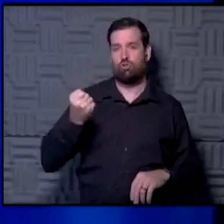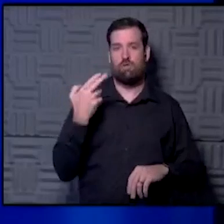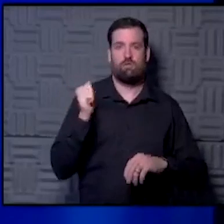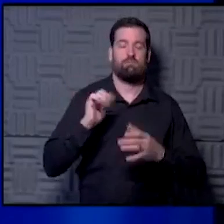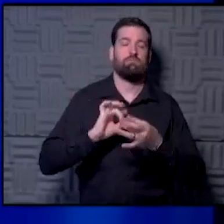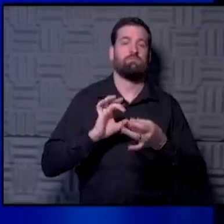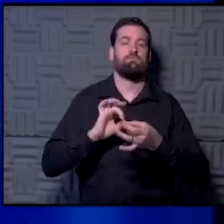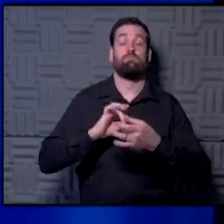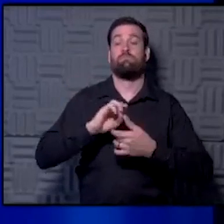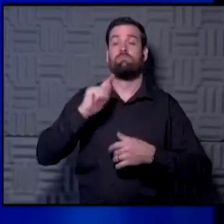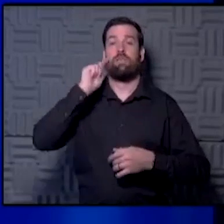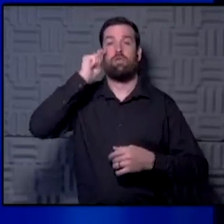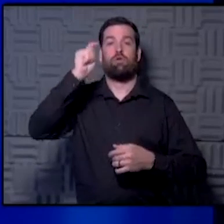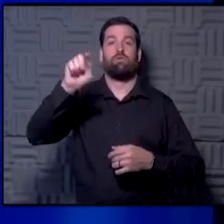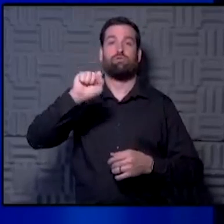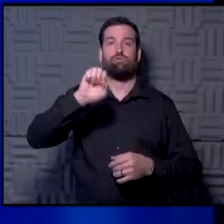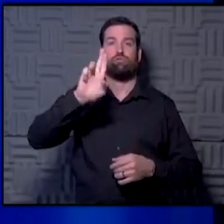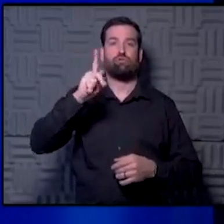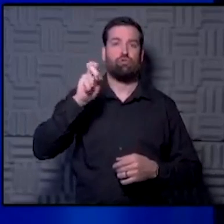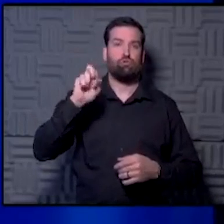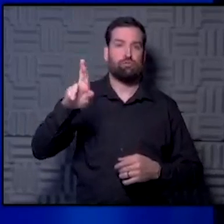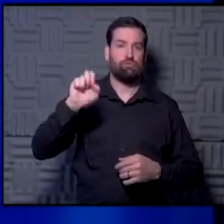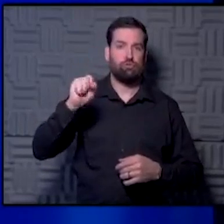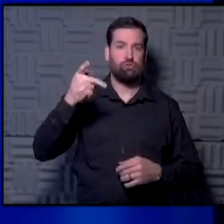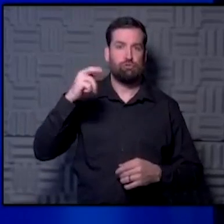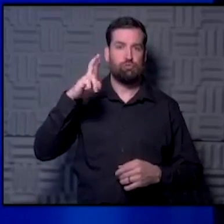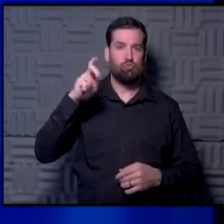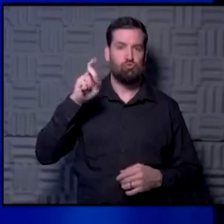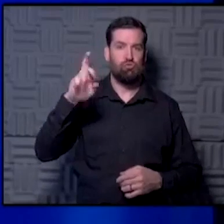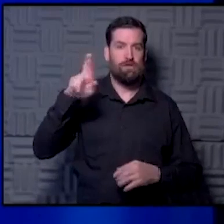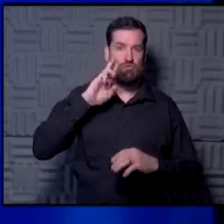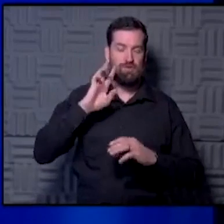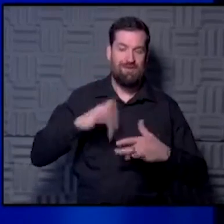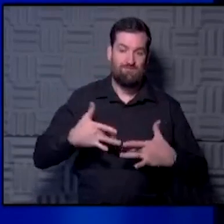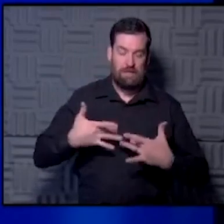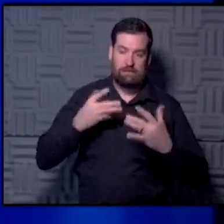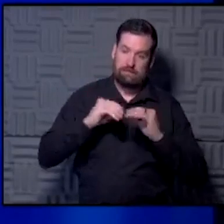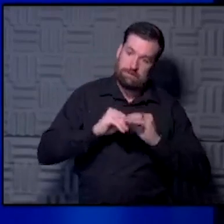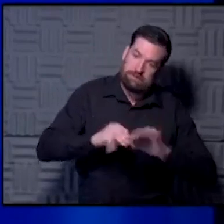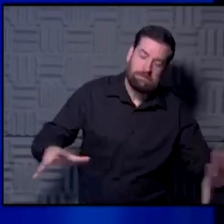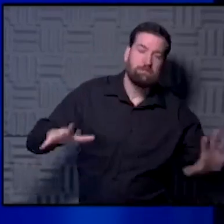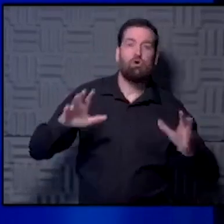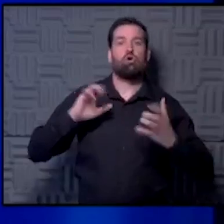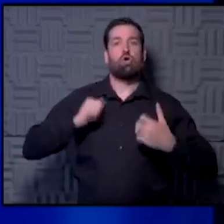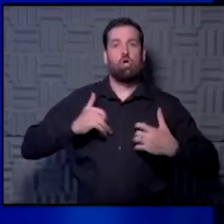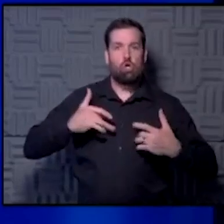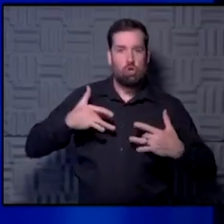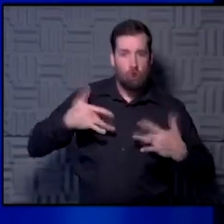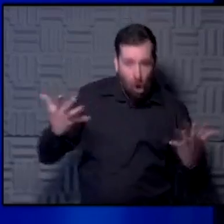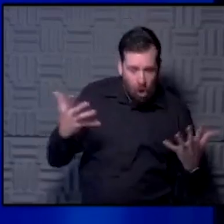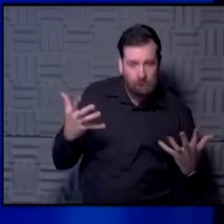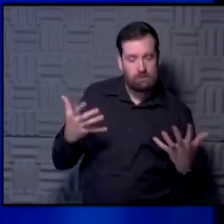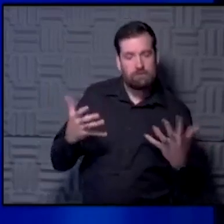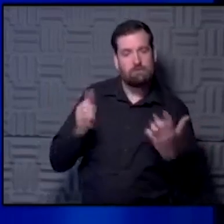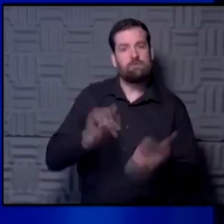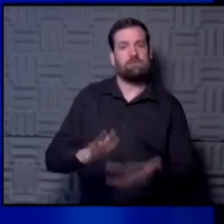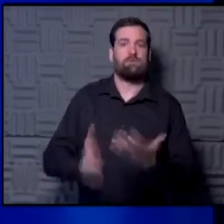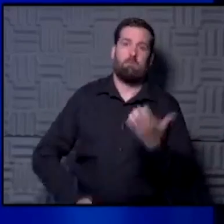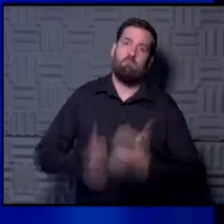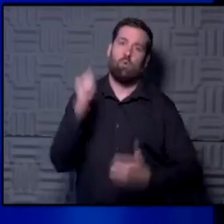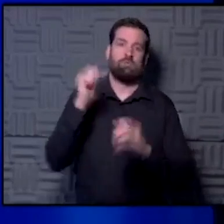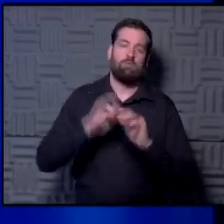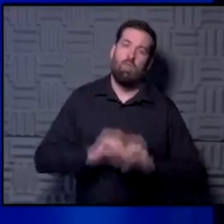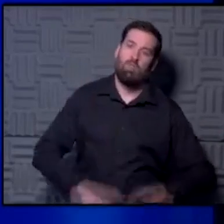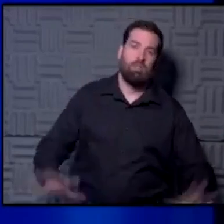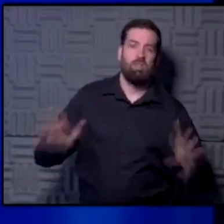to the theory that super spreader events cause the bulk of the spread of the virus? And then she just